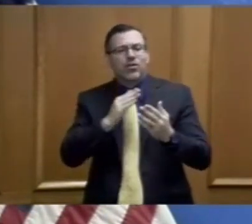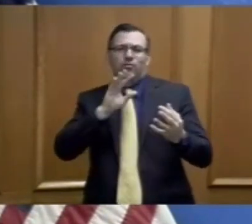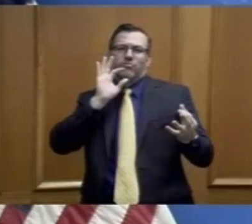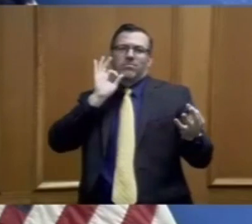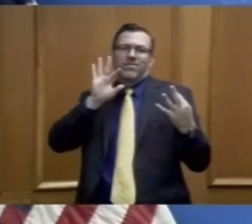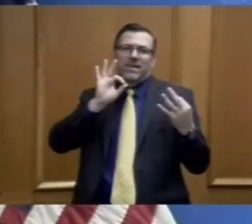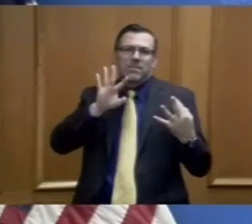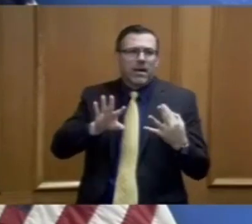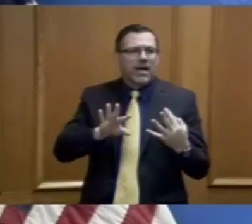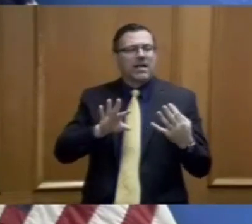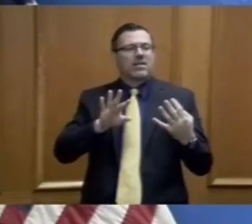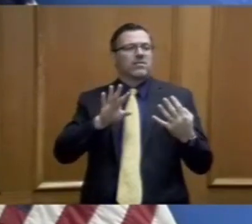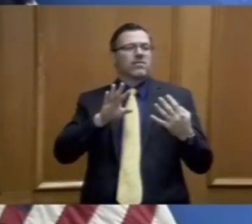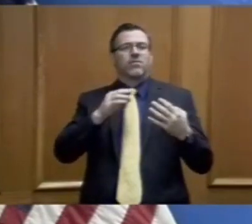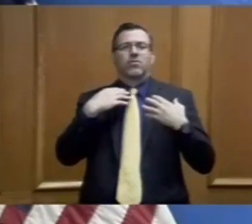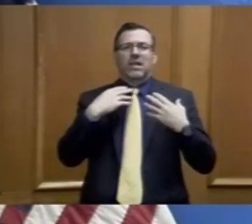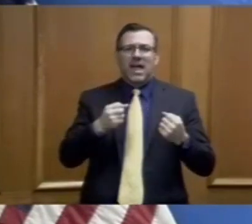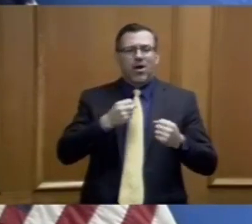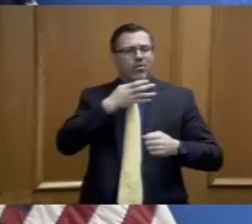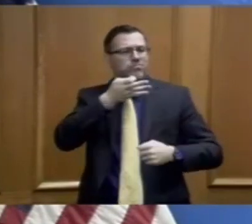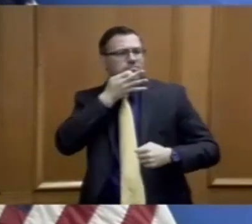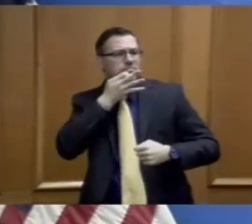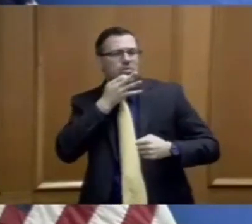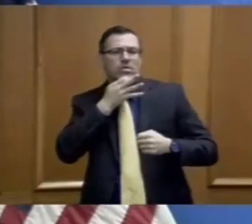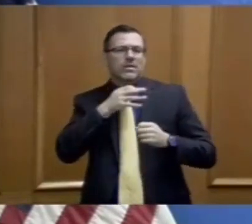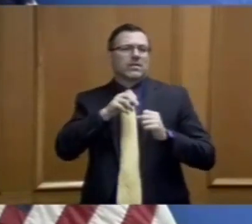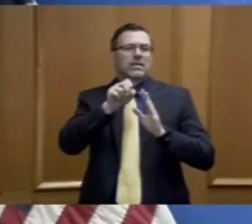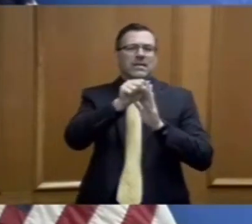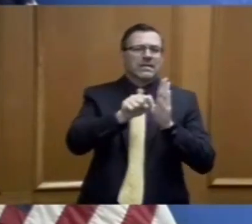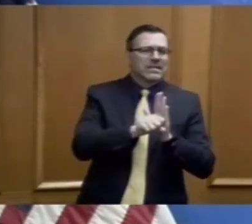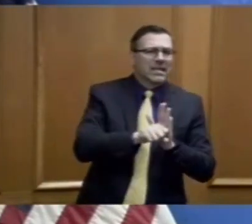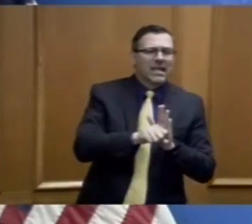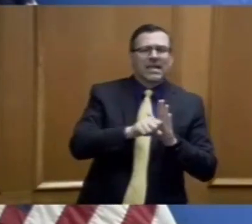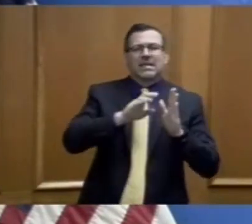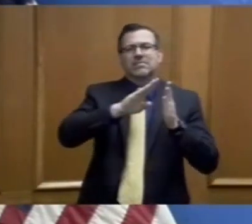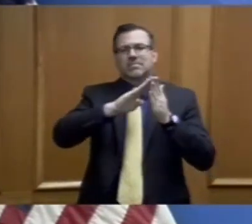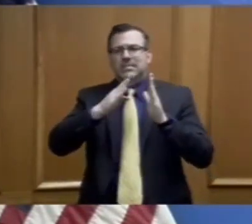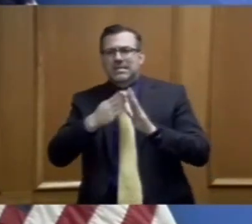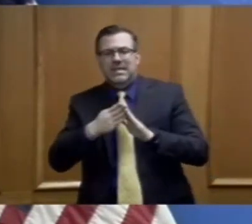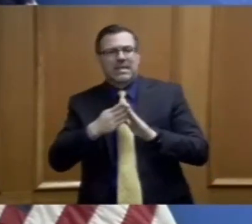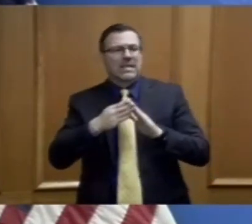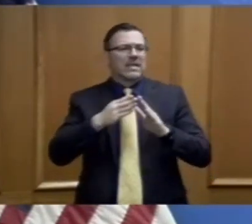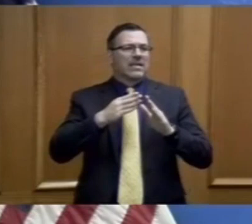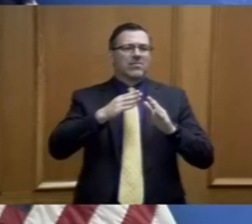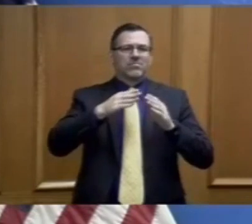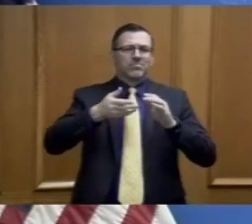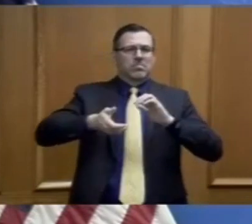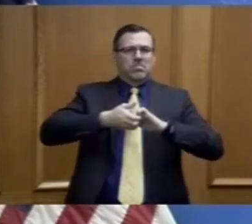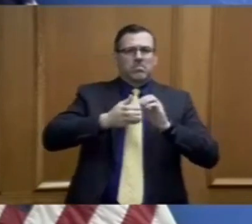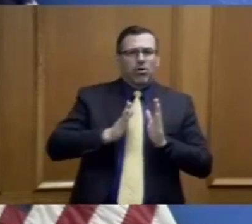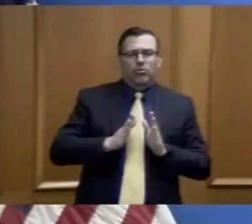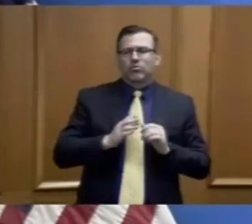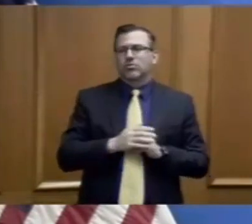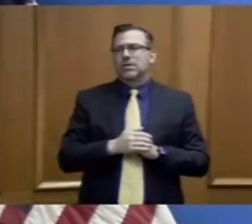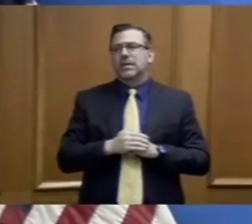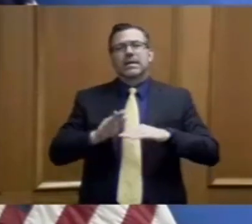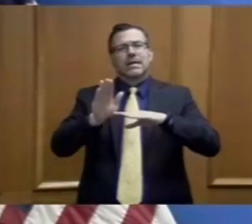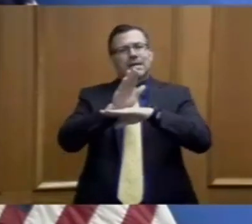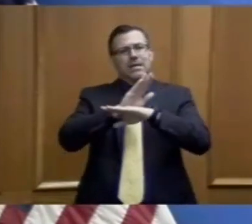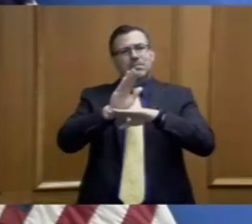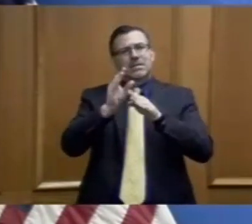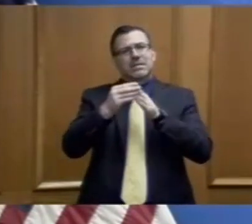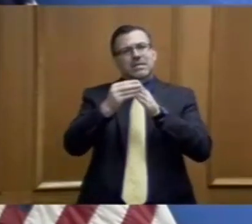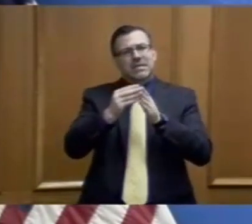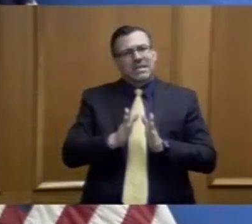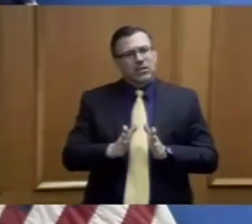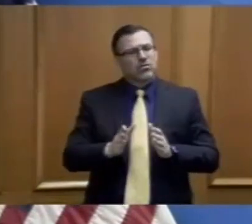experts, state and local partners, business and industry leaders, and from you, for we received